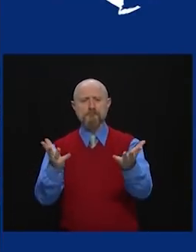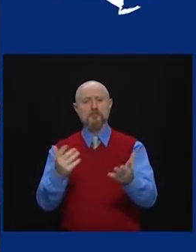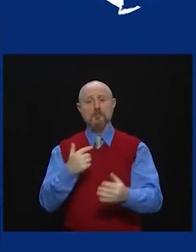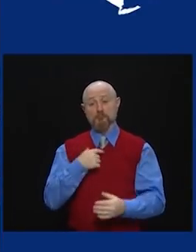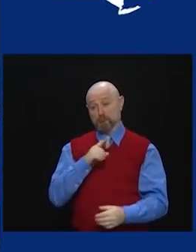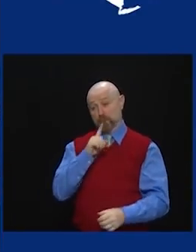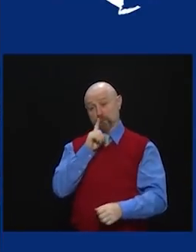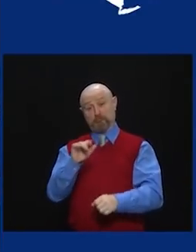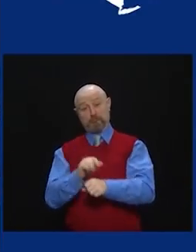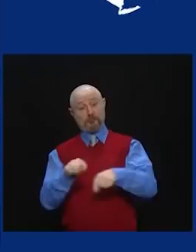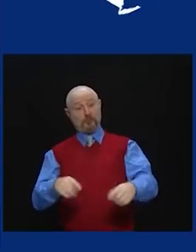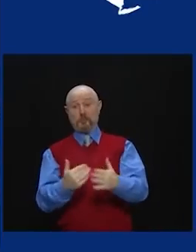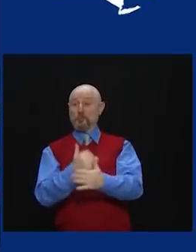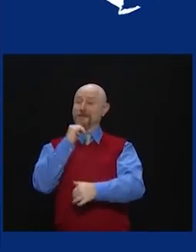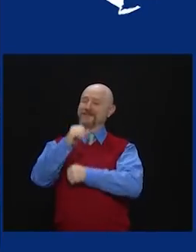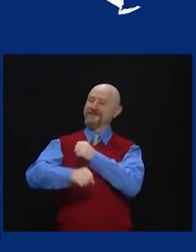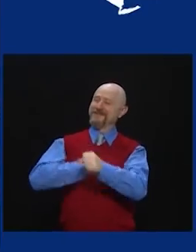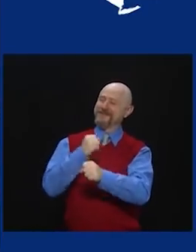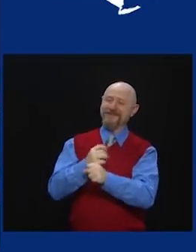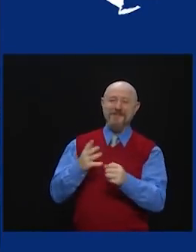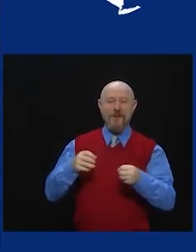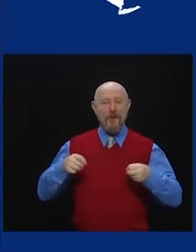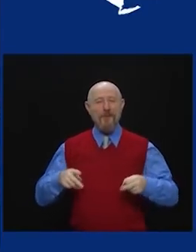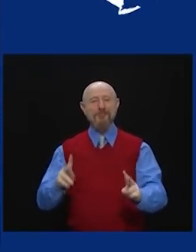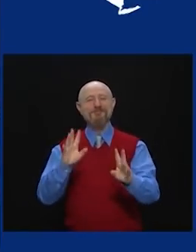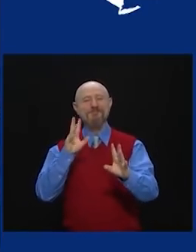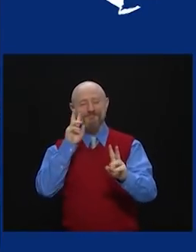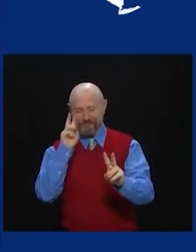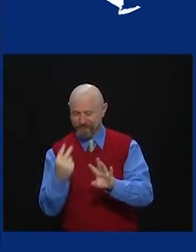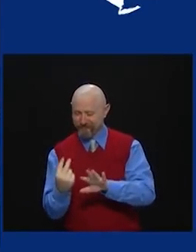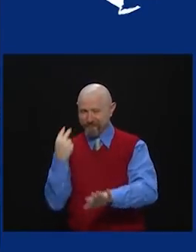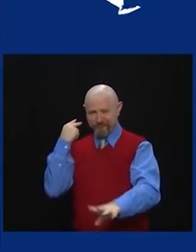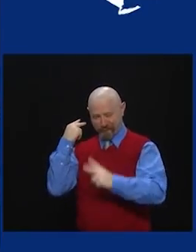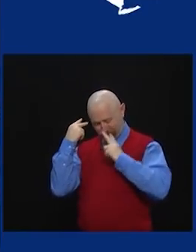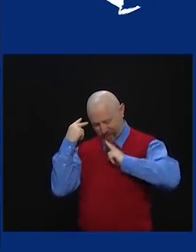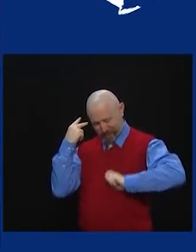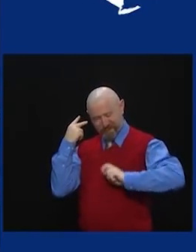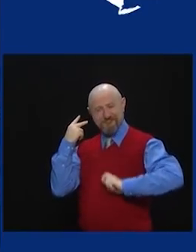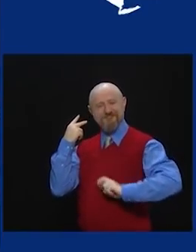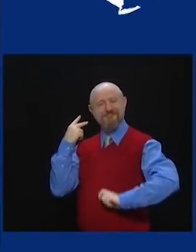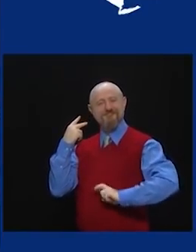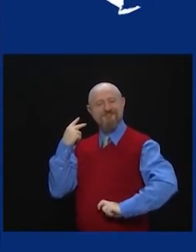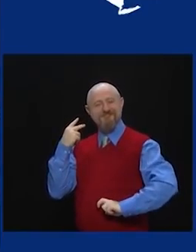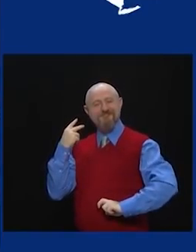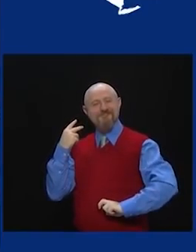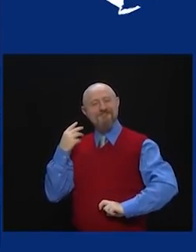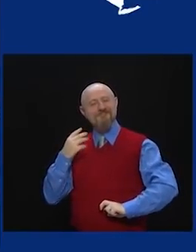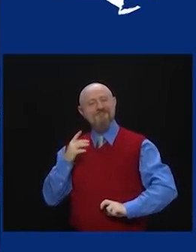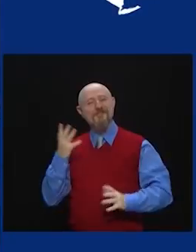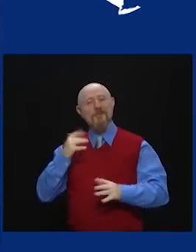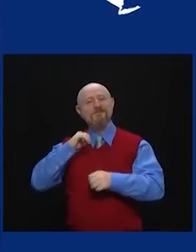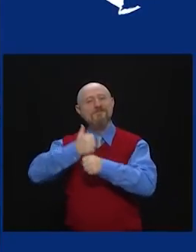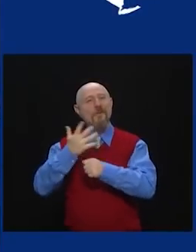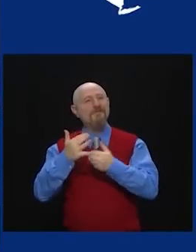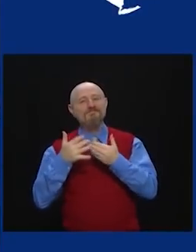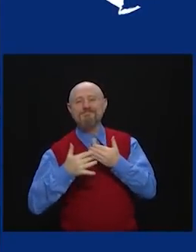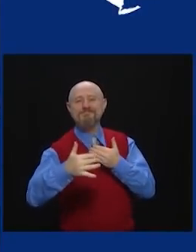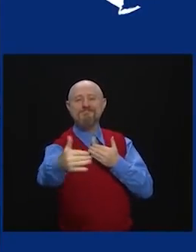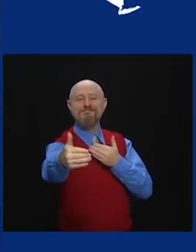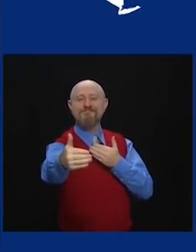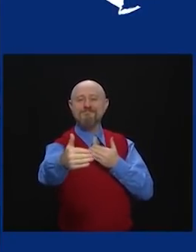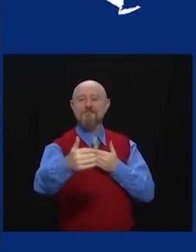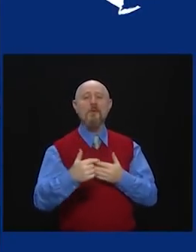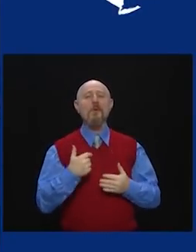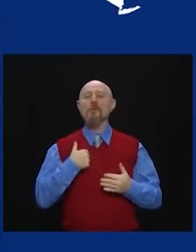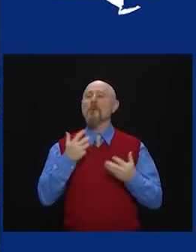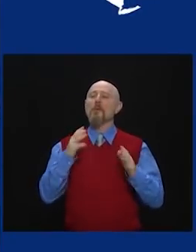reset. And we've been saying for a long time we are going to experience a very serious winter surge. We talked about it